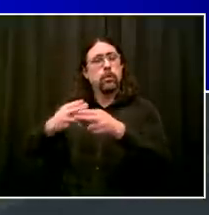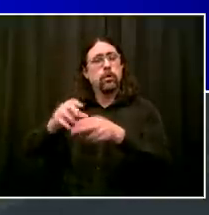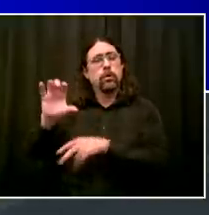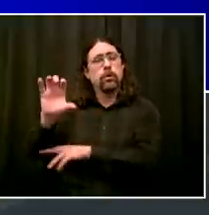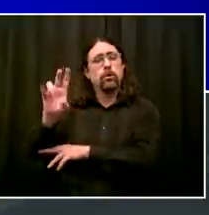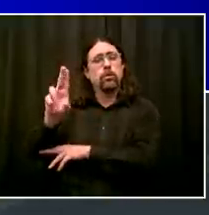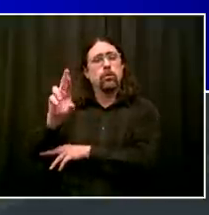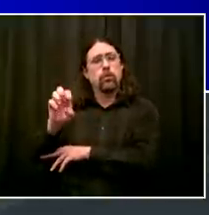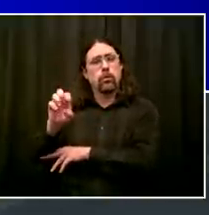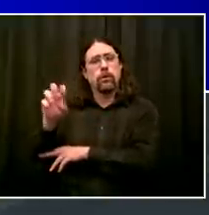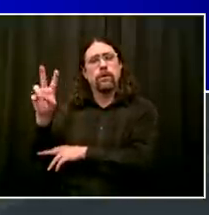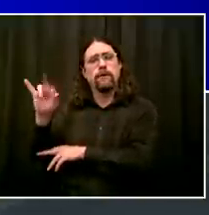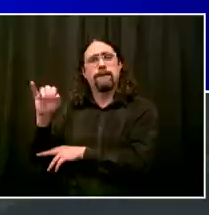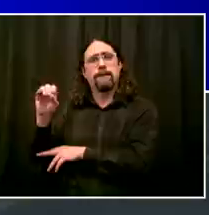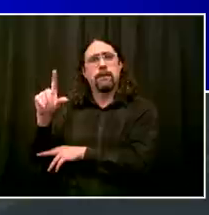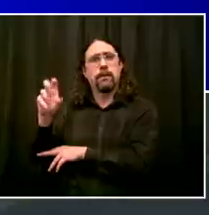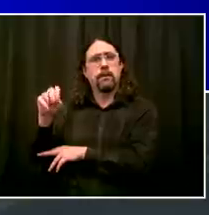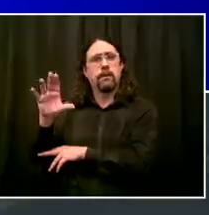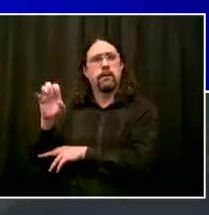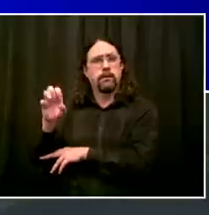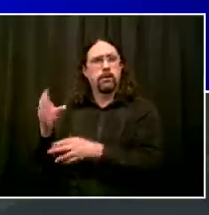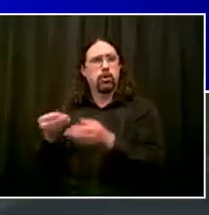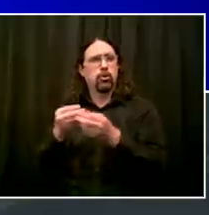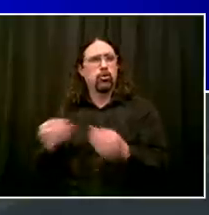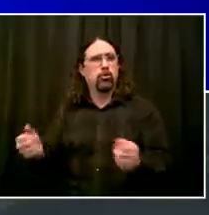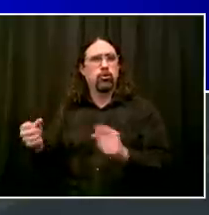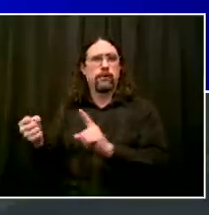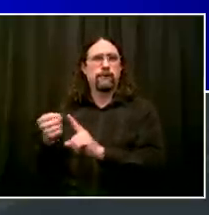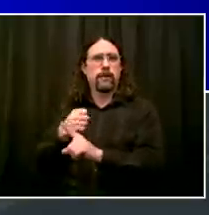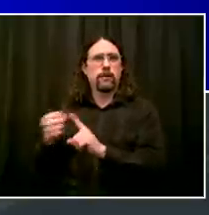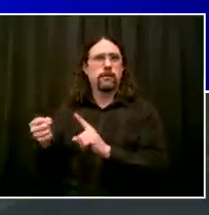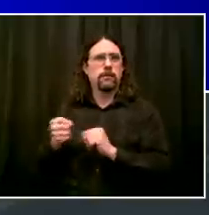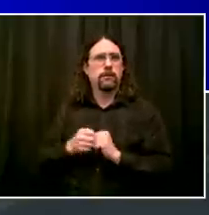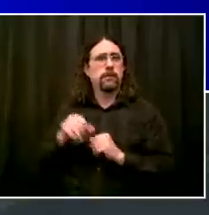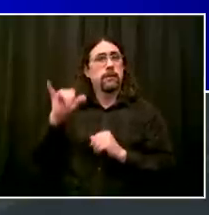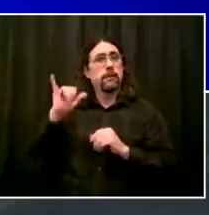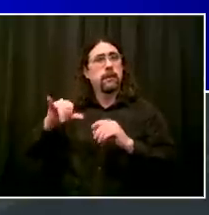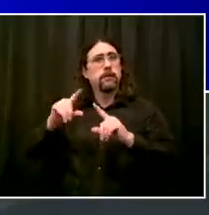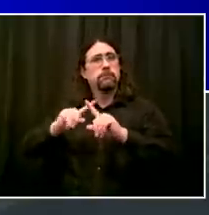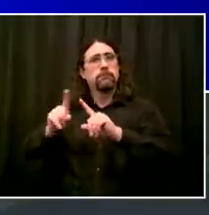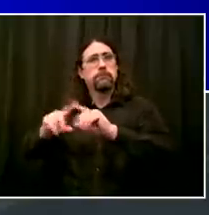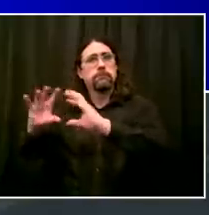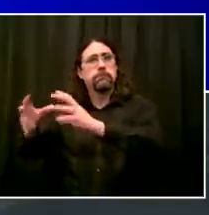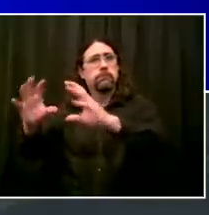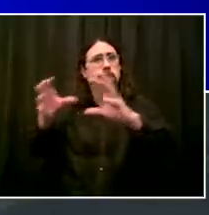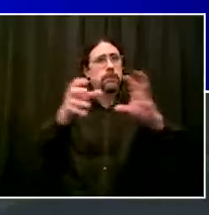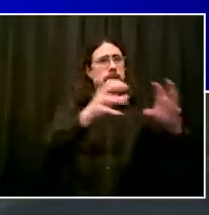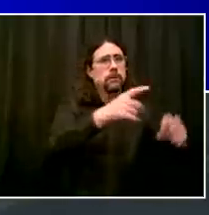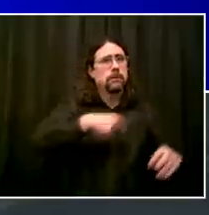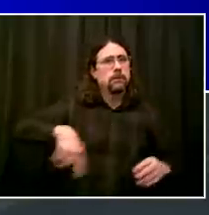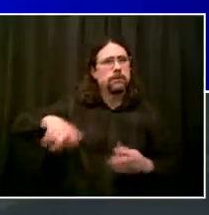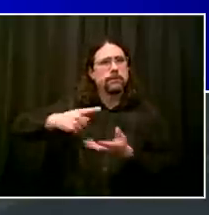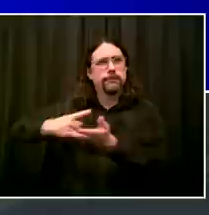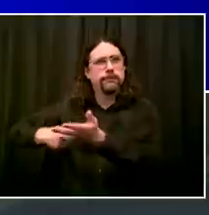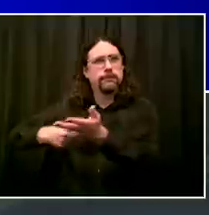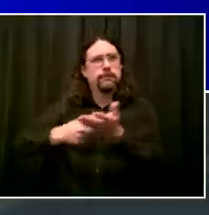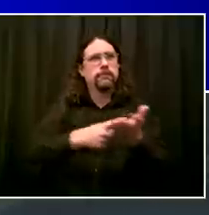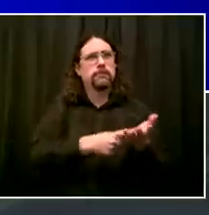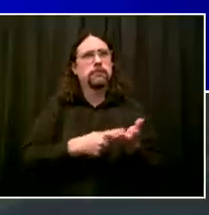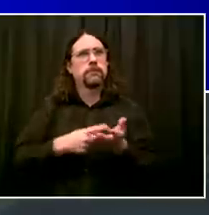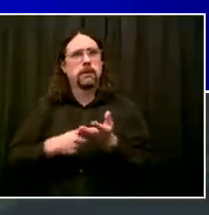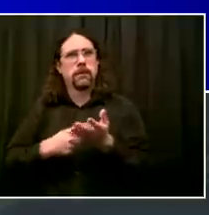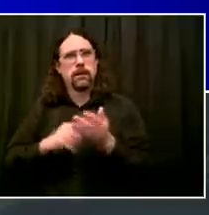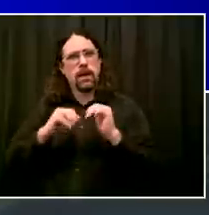violence from the grassroots. It's an idea that's been around for a while, but in the last few years in this city, it has blossomed. And these are extraordinary